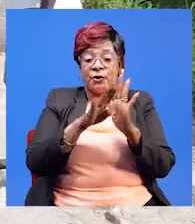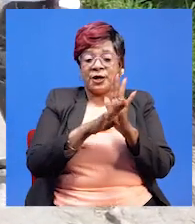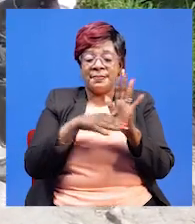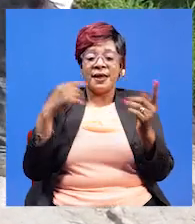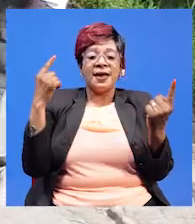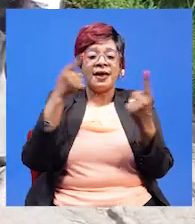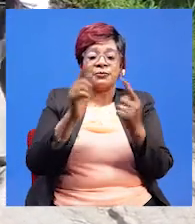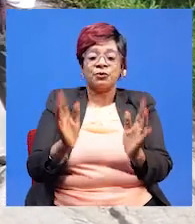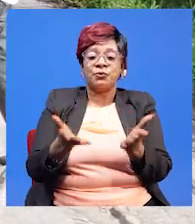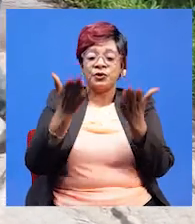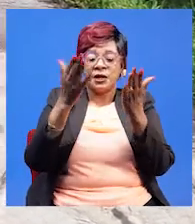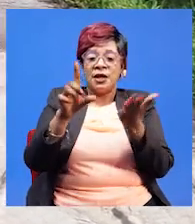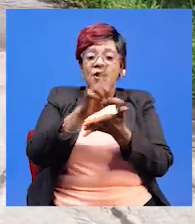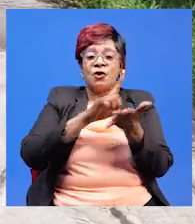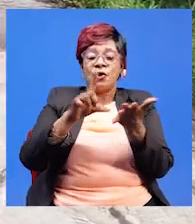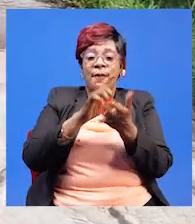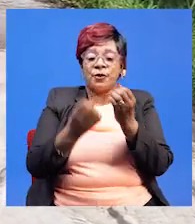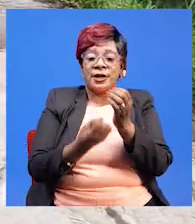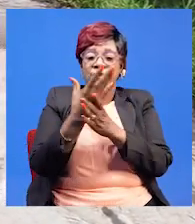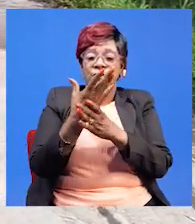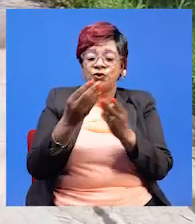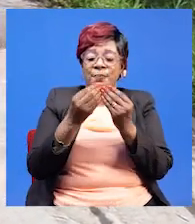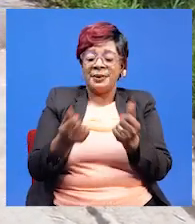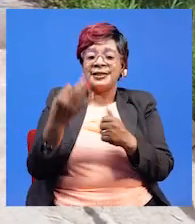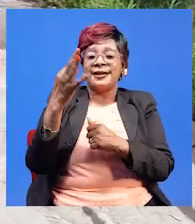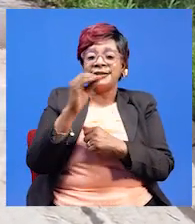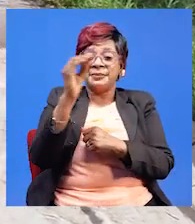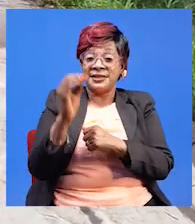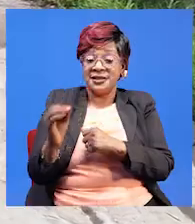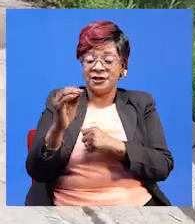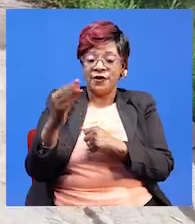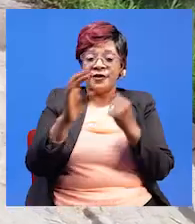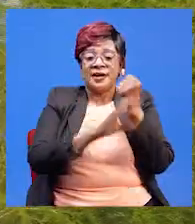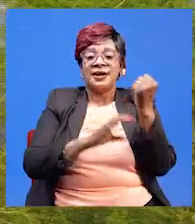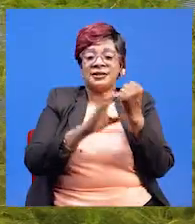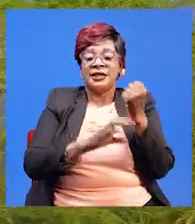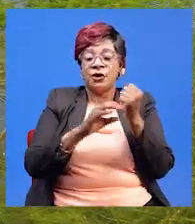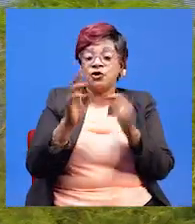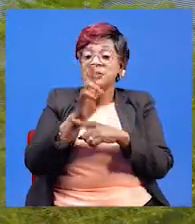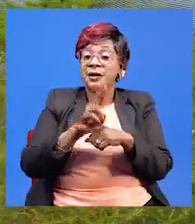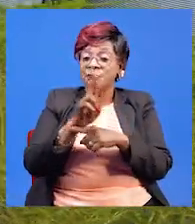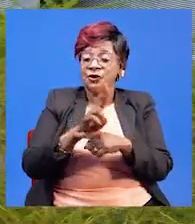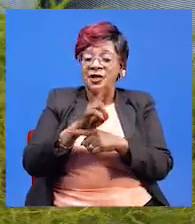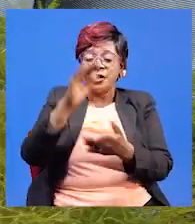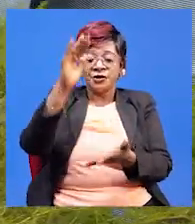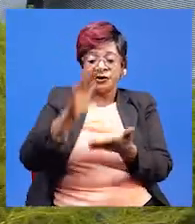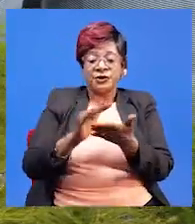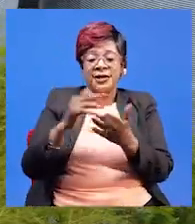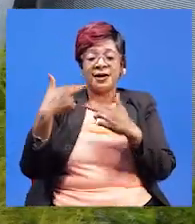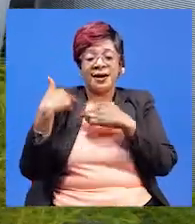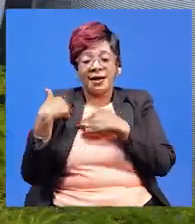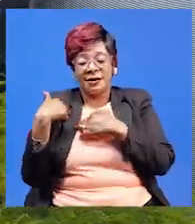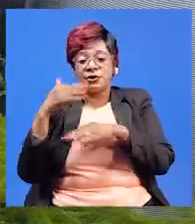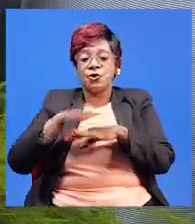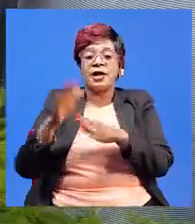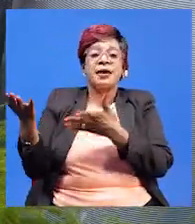program aims to boost local production to meet at least 30% of the country's consumption, reducing reliance